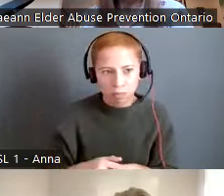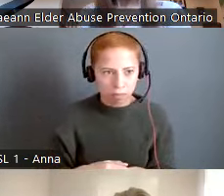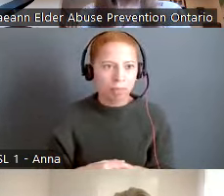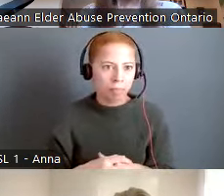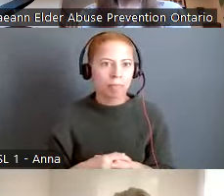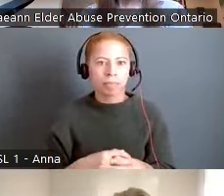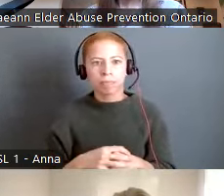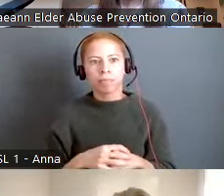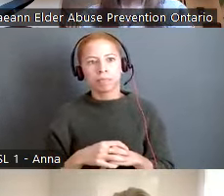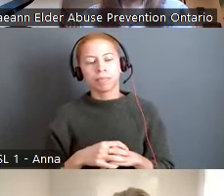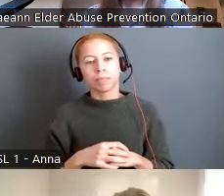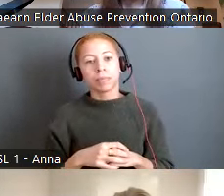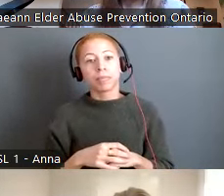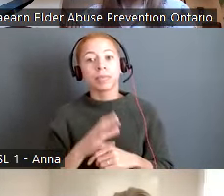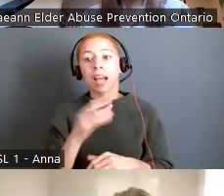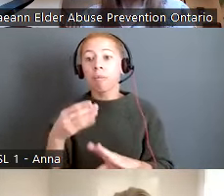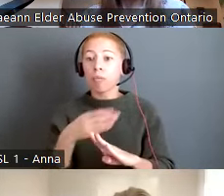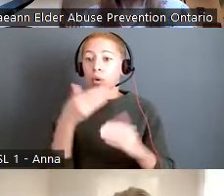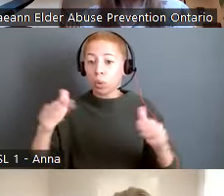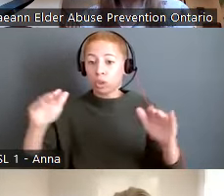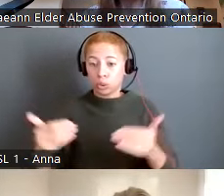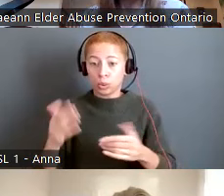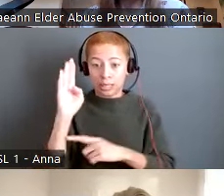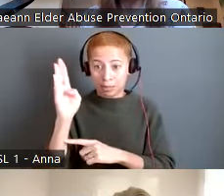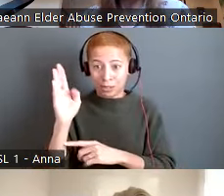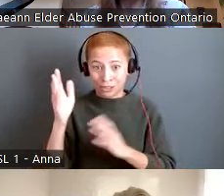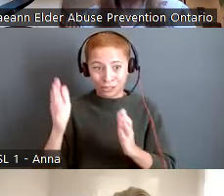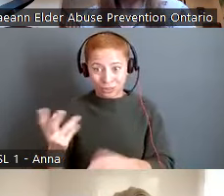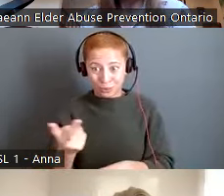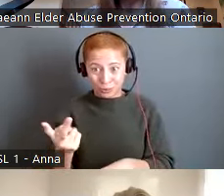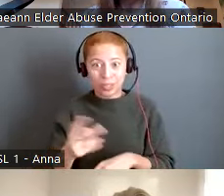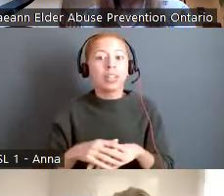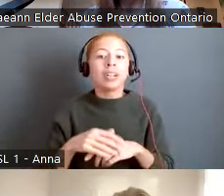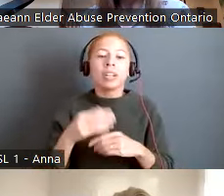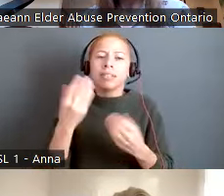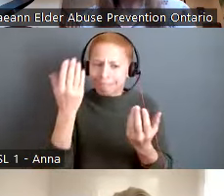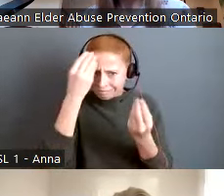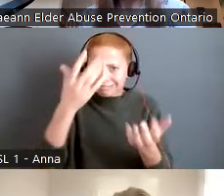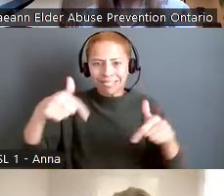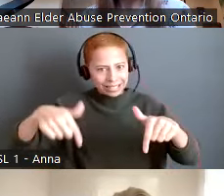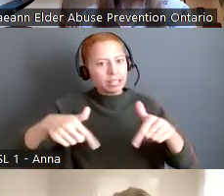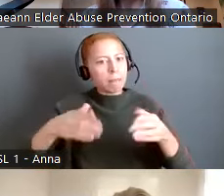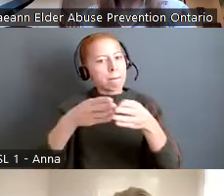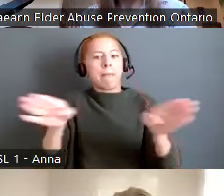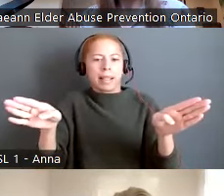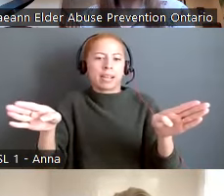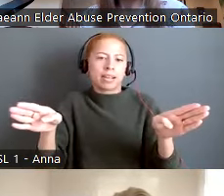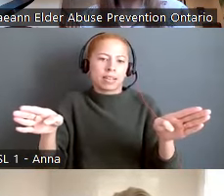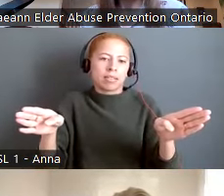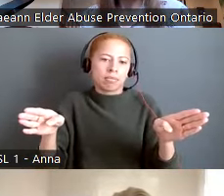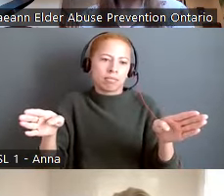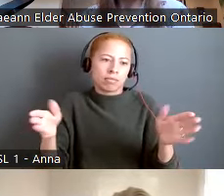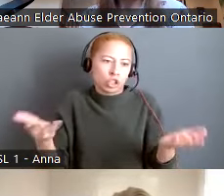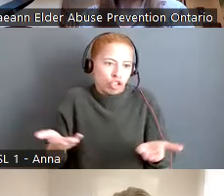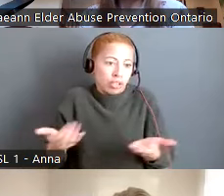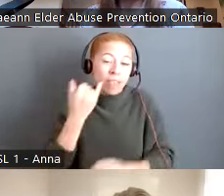And just lastly, before I introduce our speakers, just a reminder that this is a public forum. If you have any personal situations